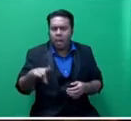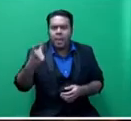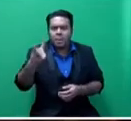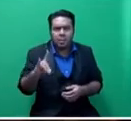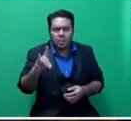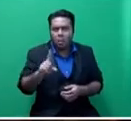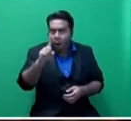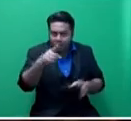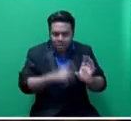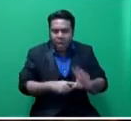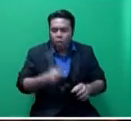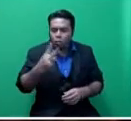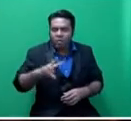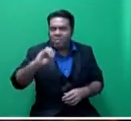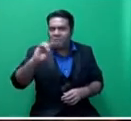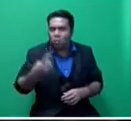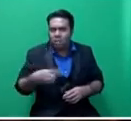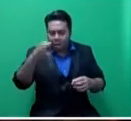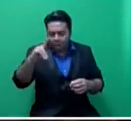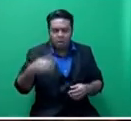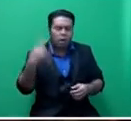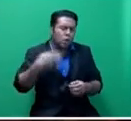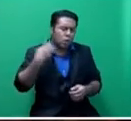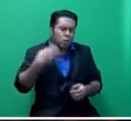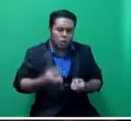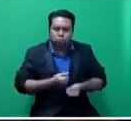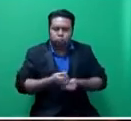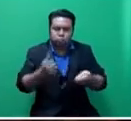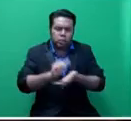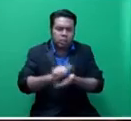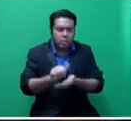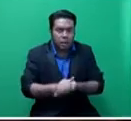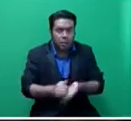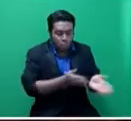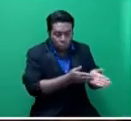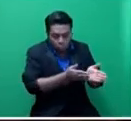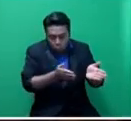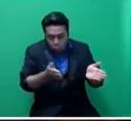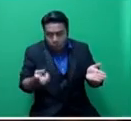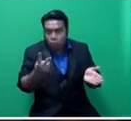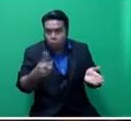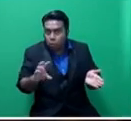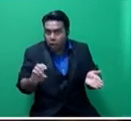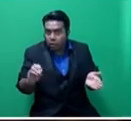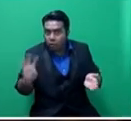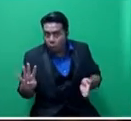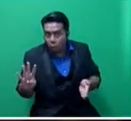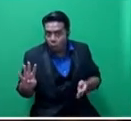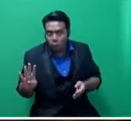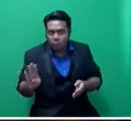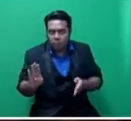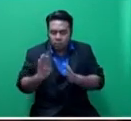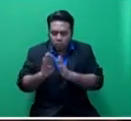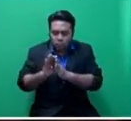animals in a year. When it came to 2004, when we had this conversation, it came as low as